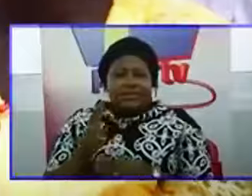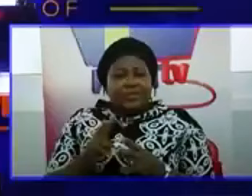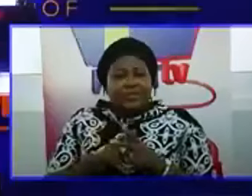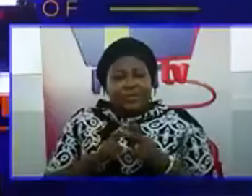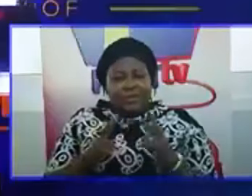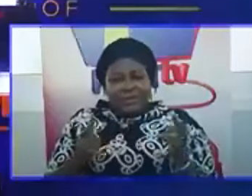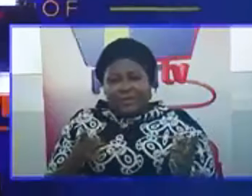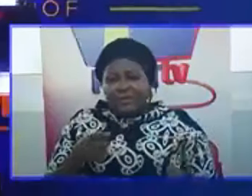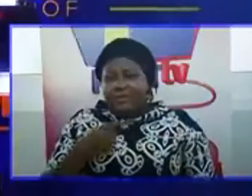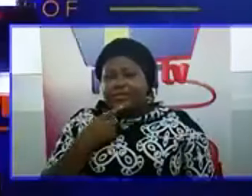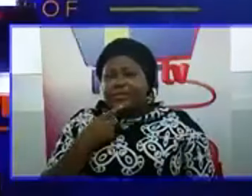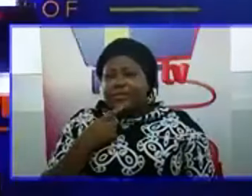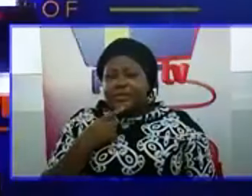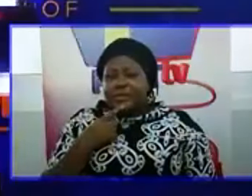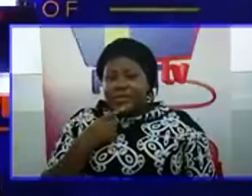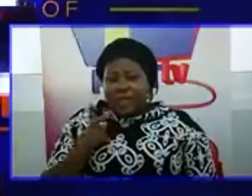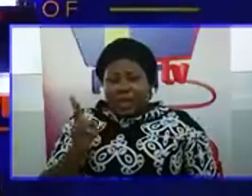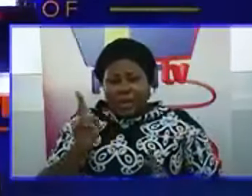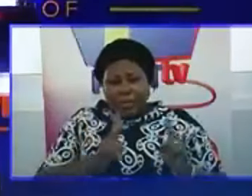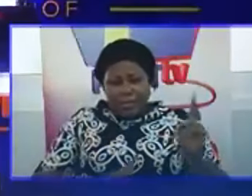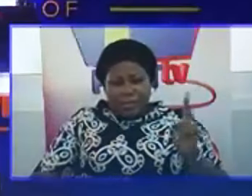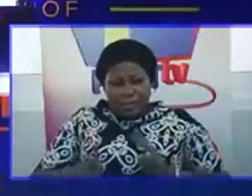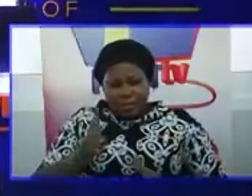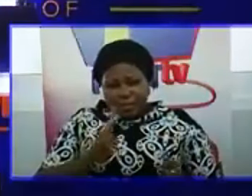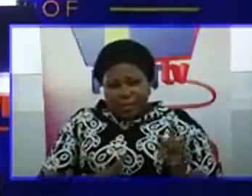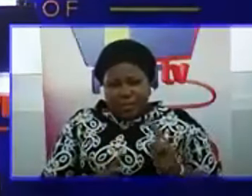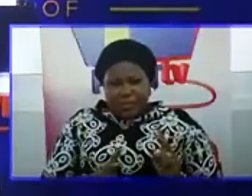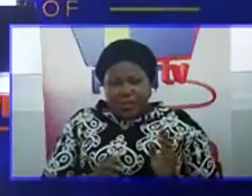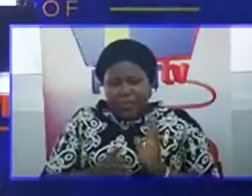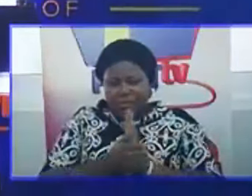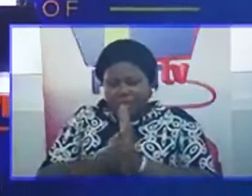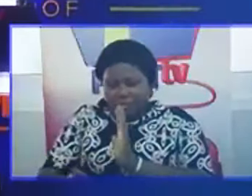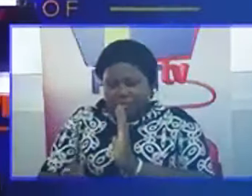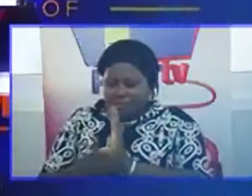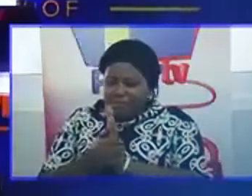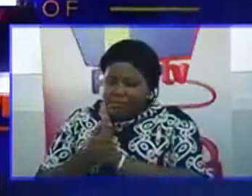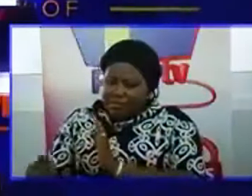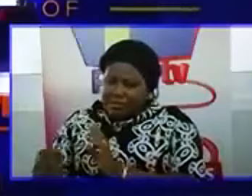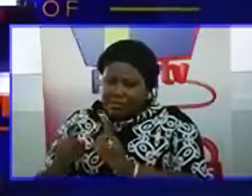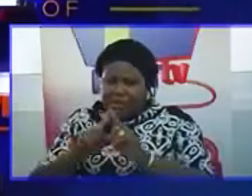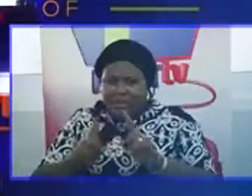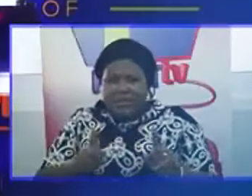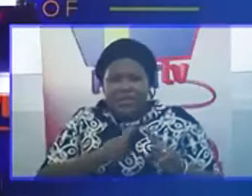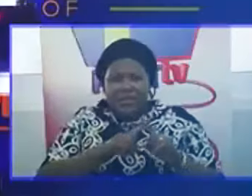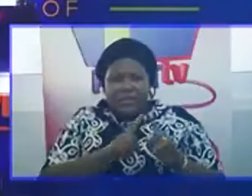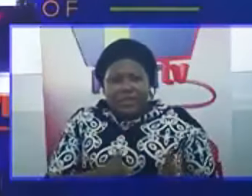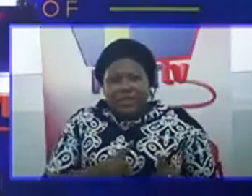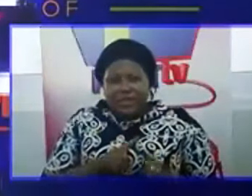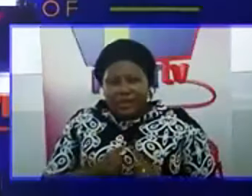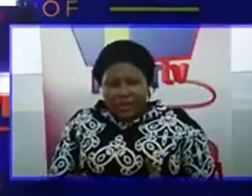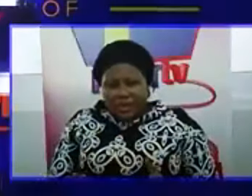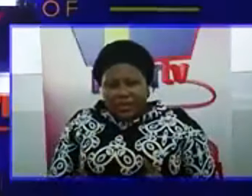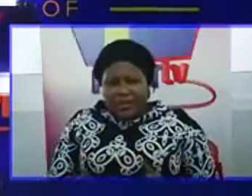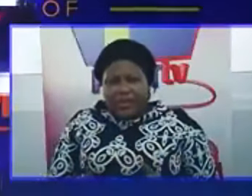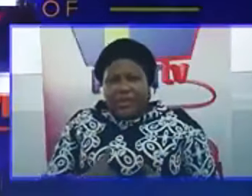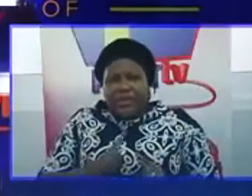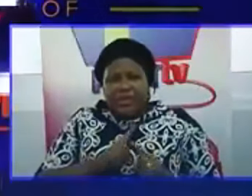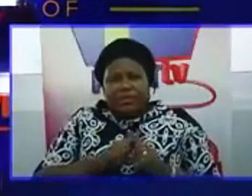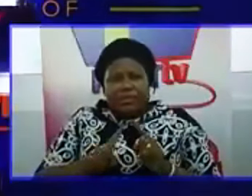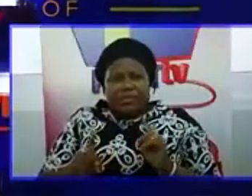Saying that what they had in common was not the ability, was not the money. What they had in common was